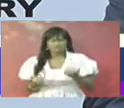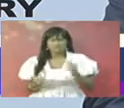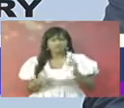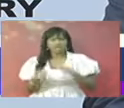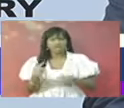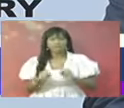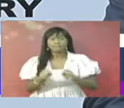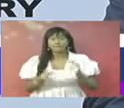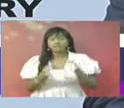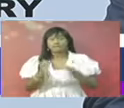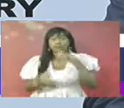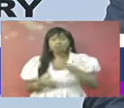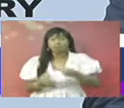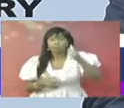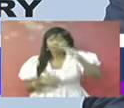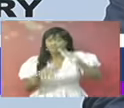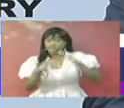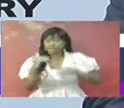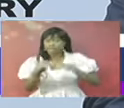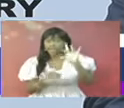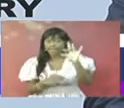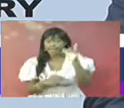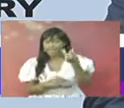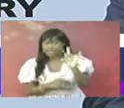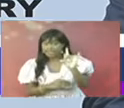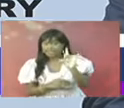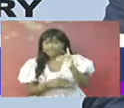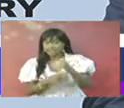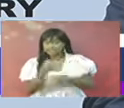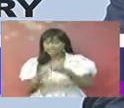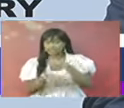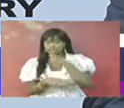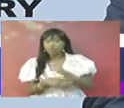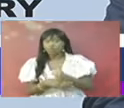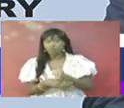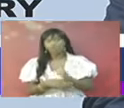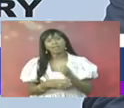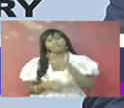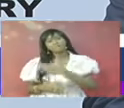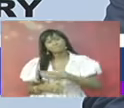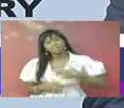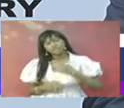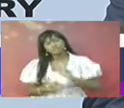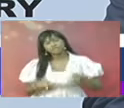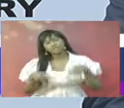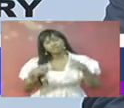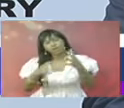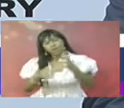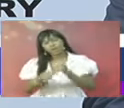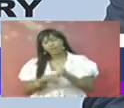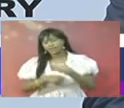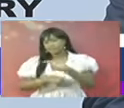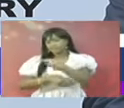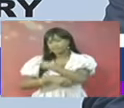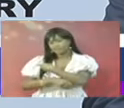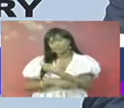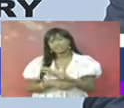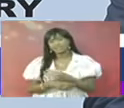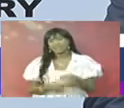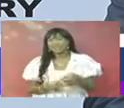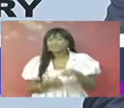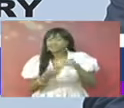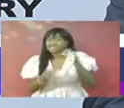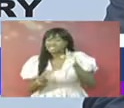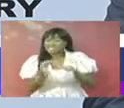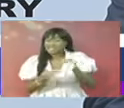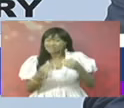please visit your health centers or the mass vaccination sites to have your vaccination as quickly as you can, especially if you belong to any of the